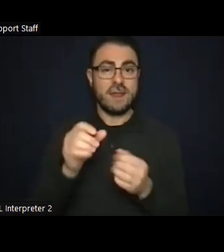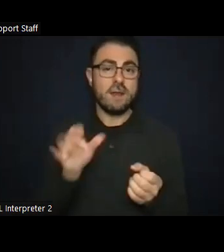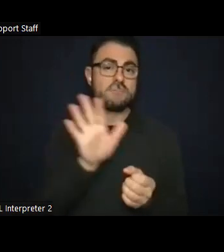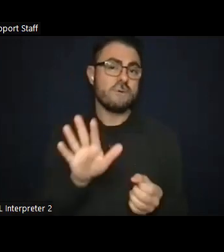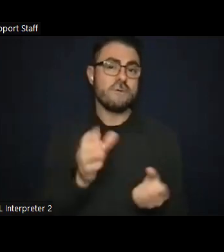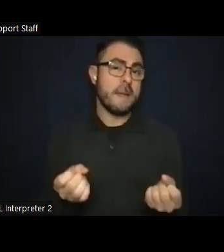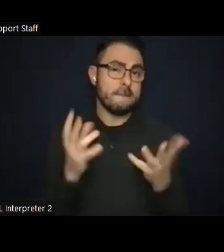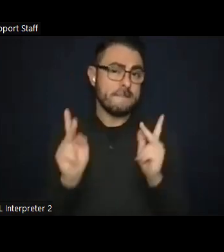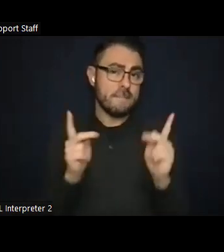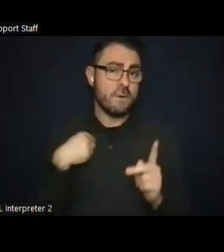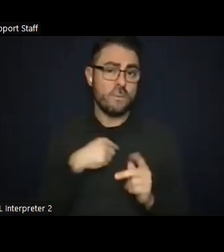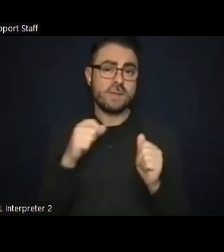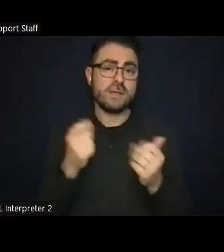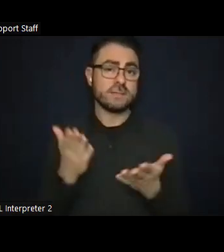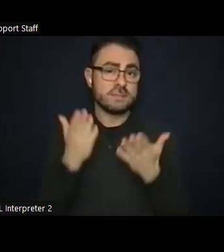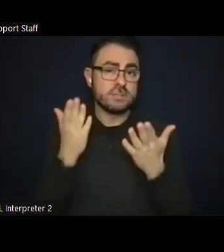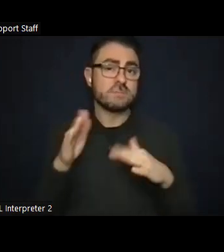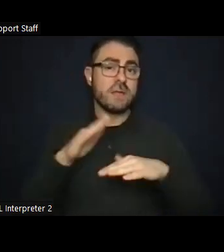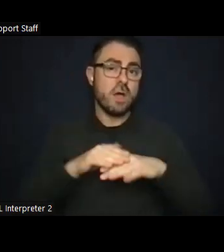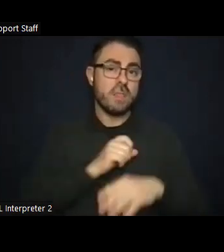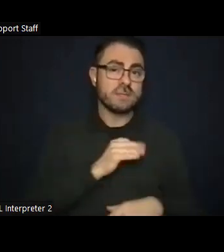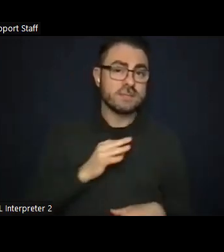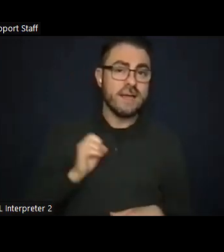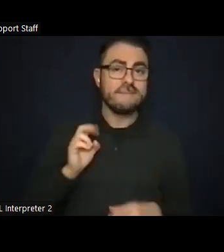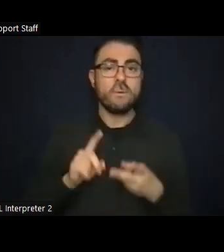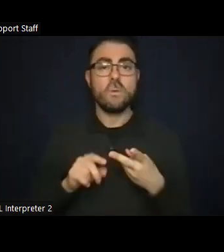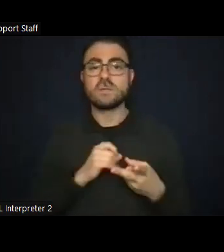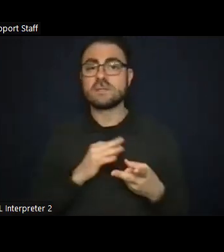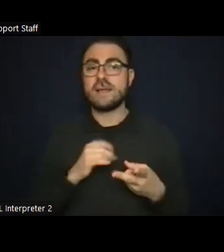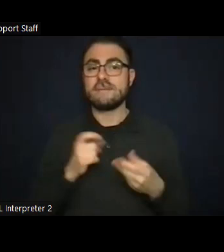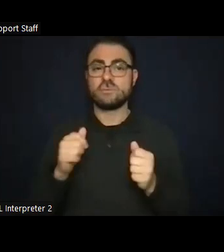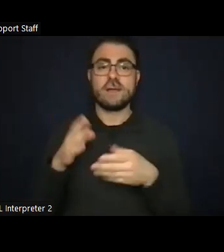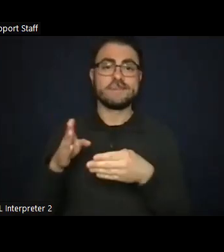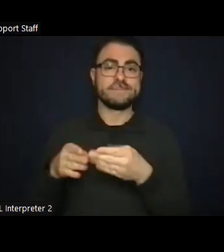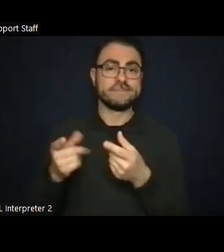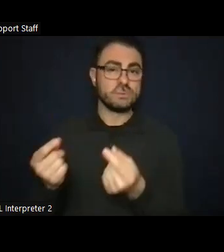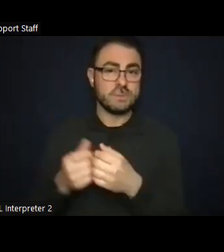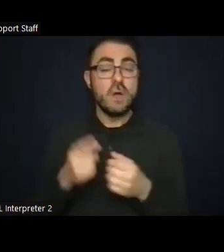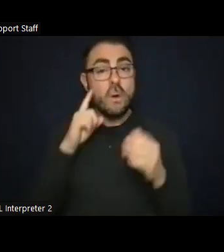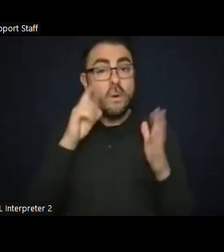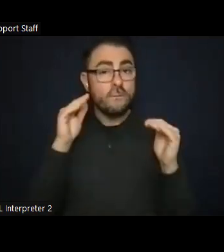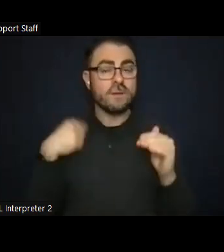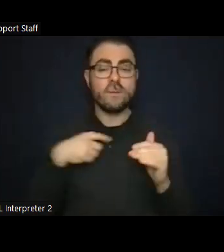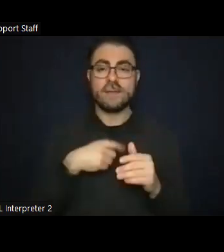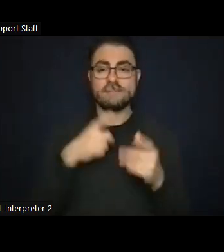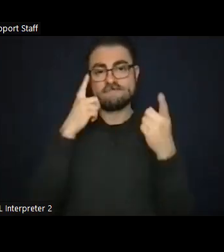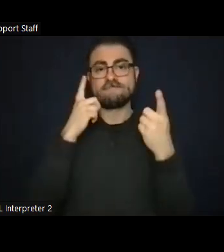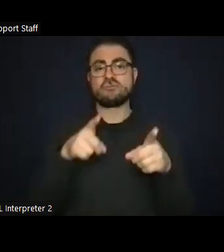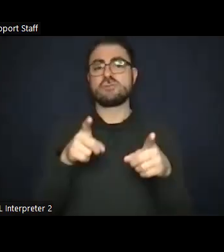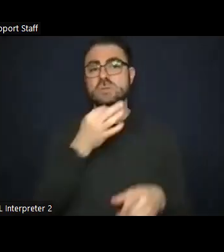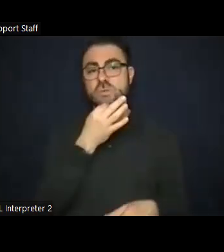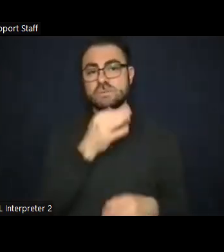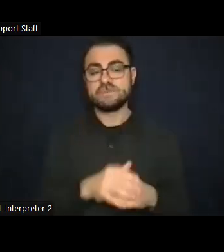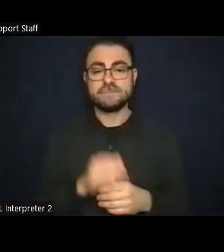can suggest be on the staff and what the staff should be trying to accomplish. So I'm hoping we can come to a consensus on that soon.